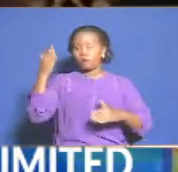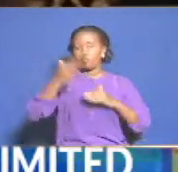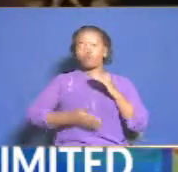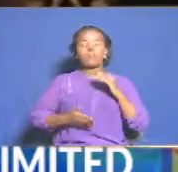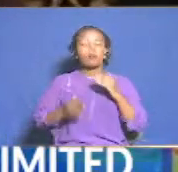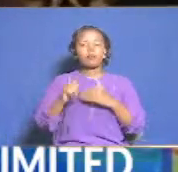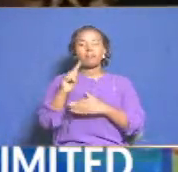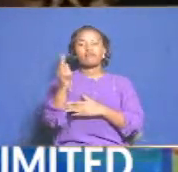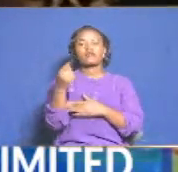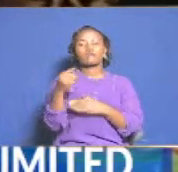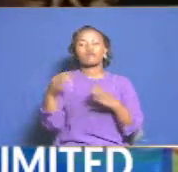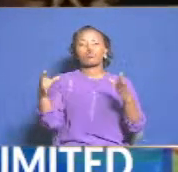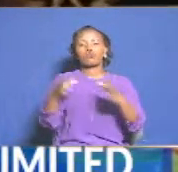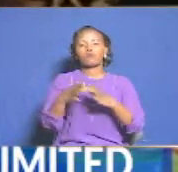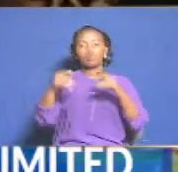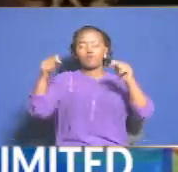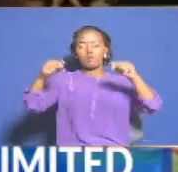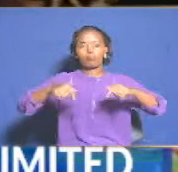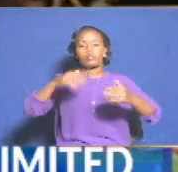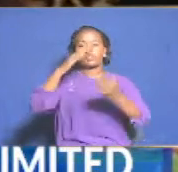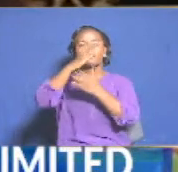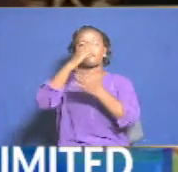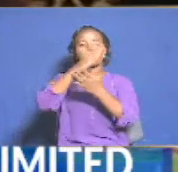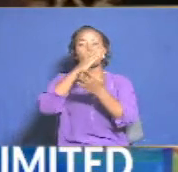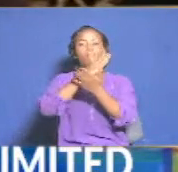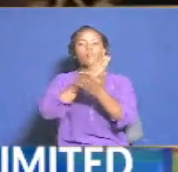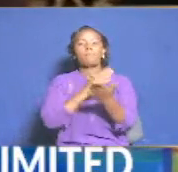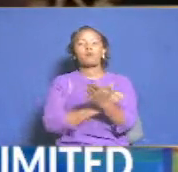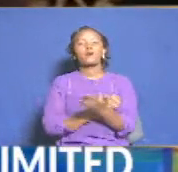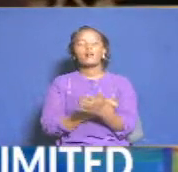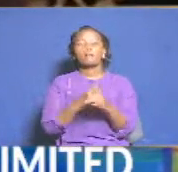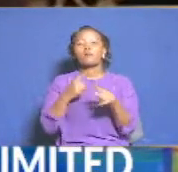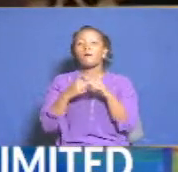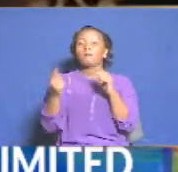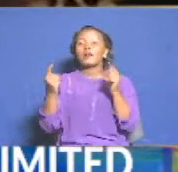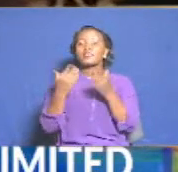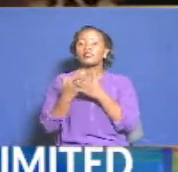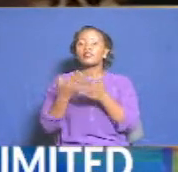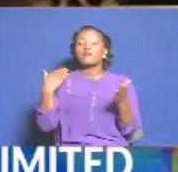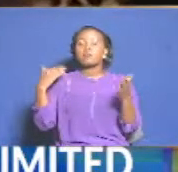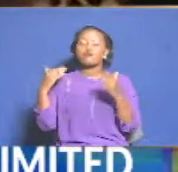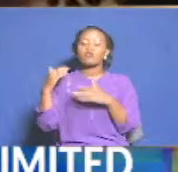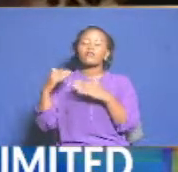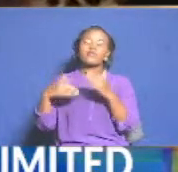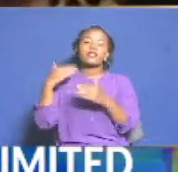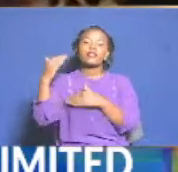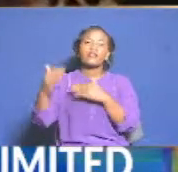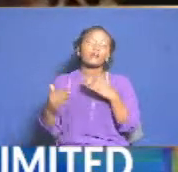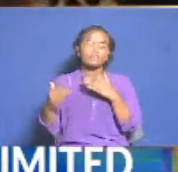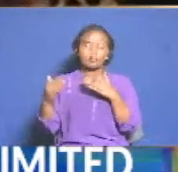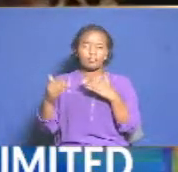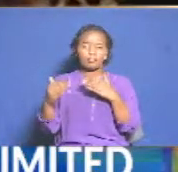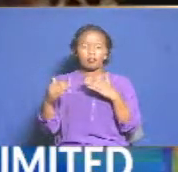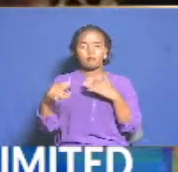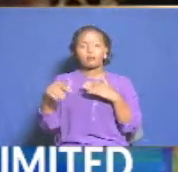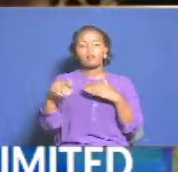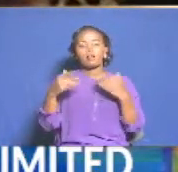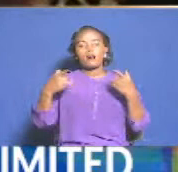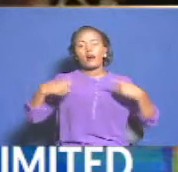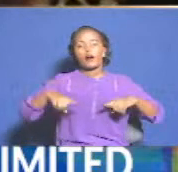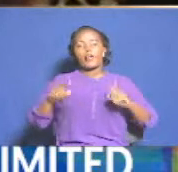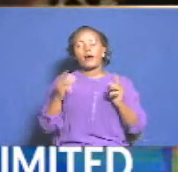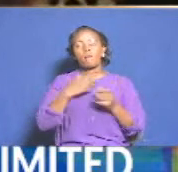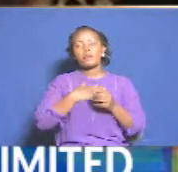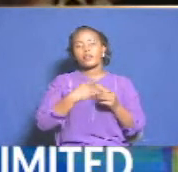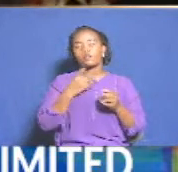segment of today's program. But before we transit to the next segment, allow me, Your Excellencies, to make one